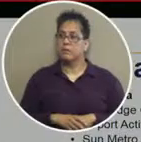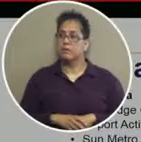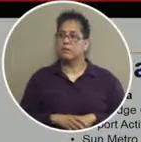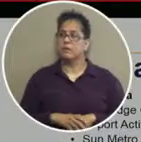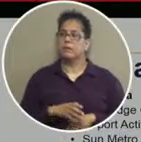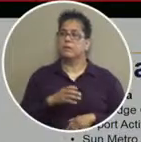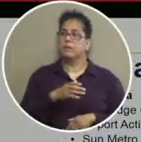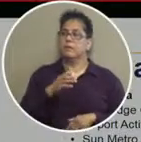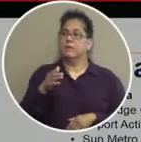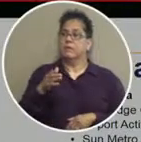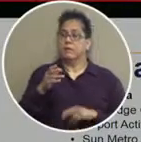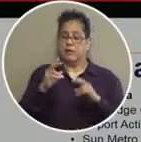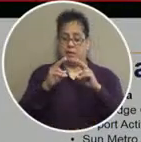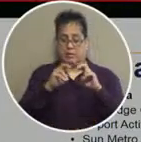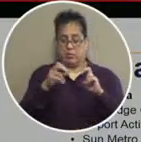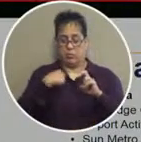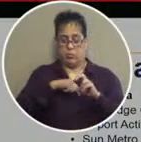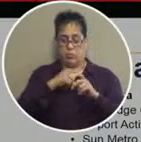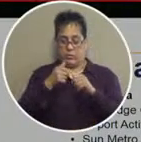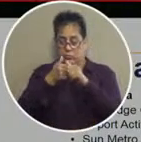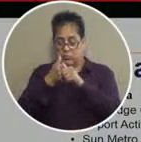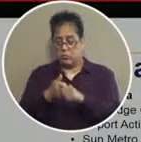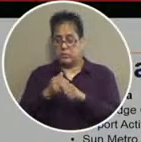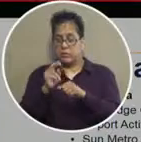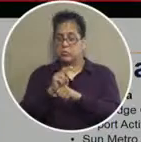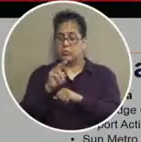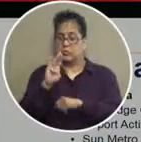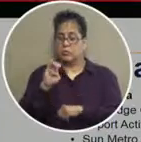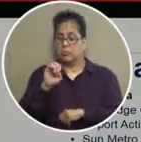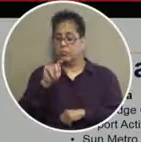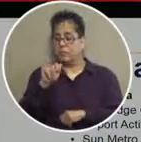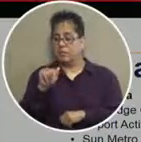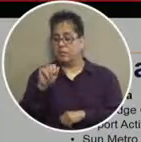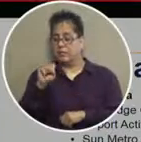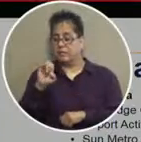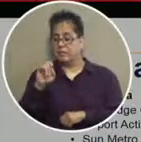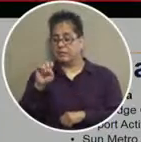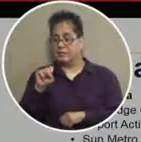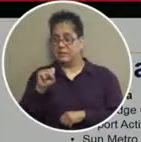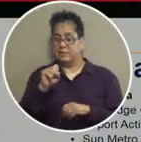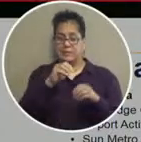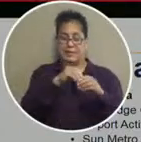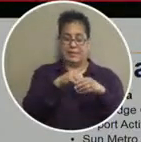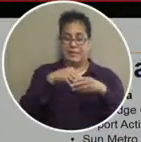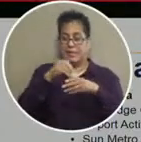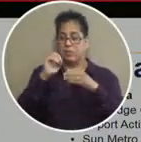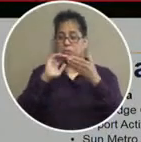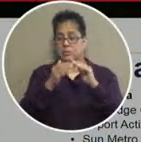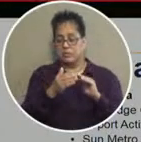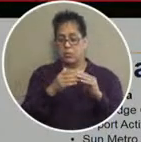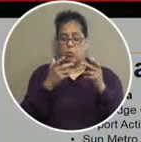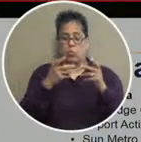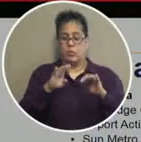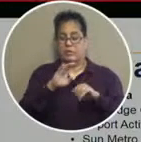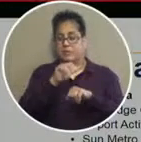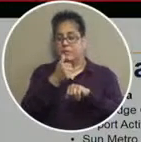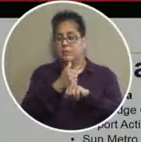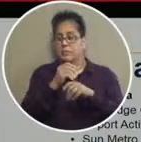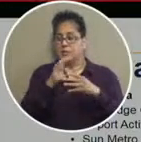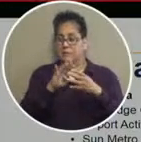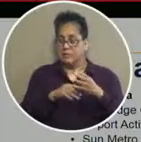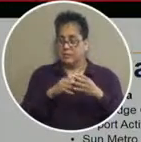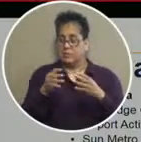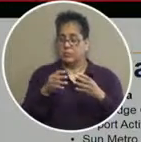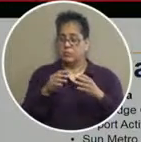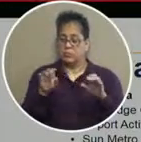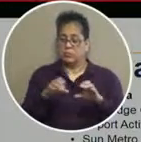In terms of data analysis, we are tracking and using these data sets from both inside and outside the city. We've already set up a schedule with multiple departments within the